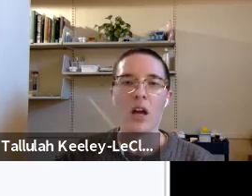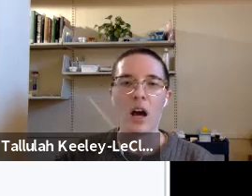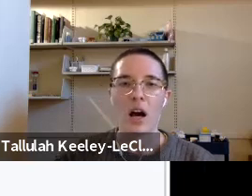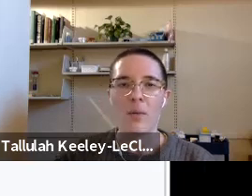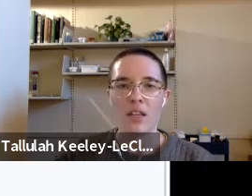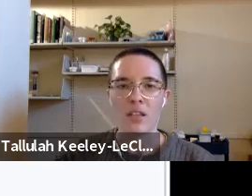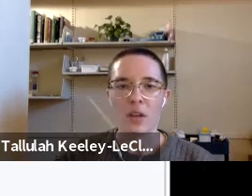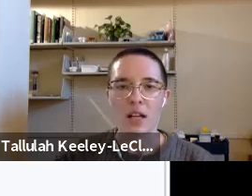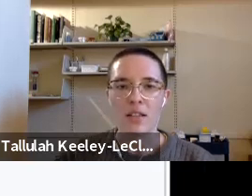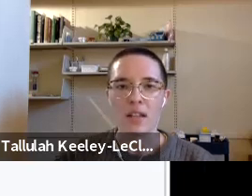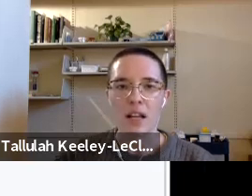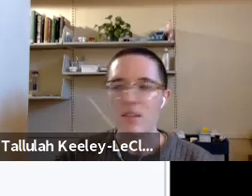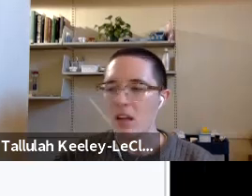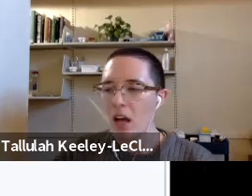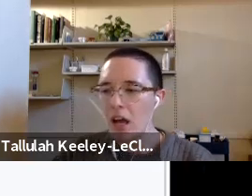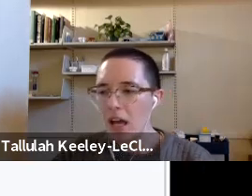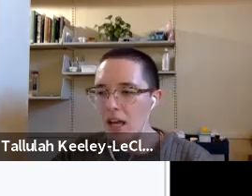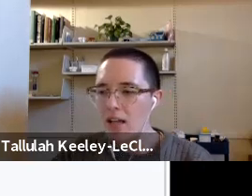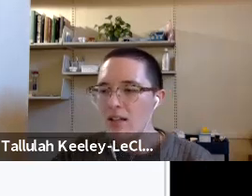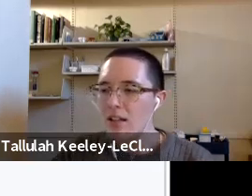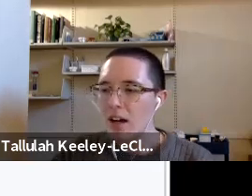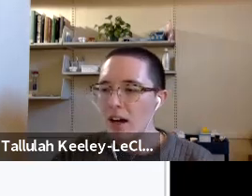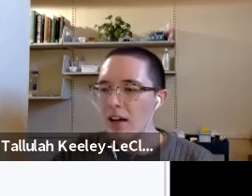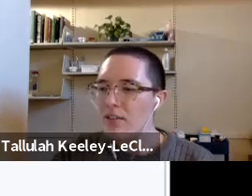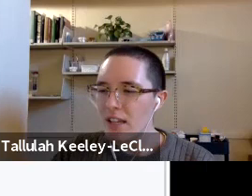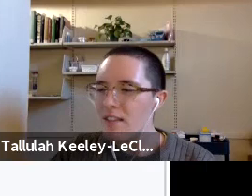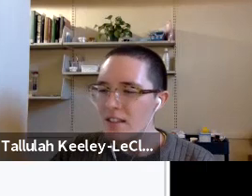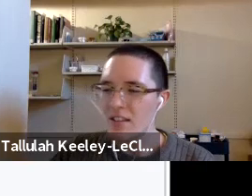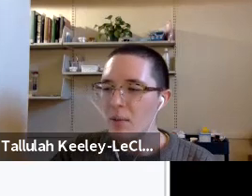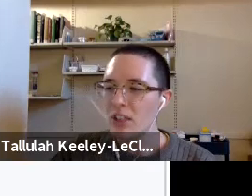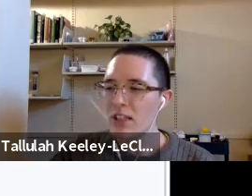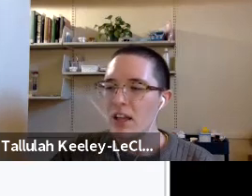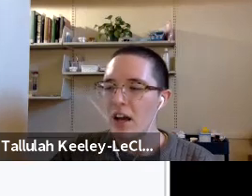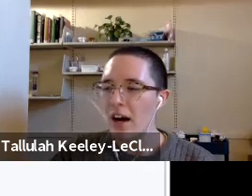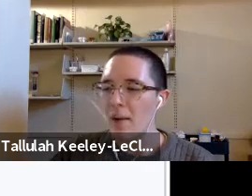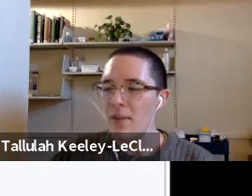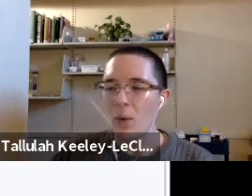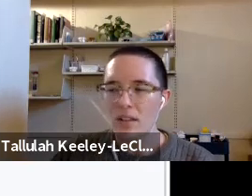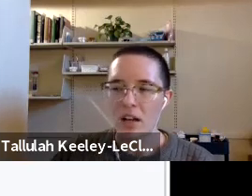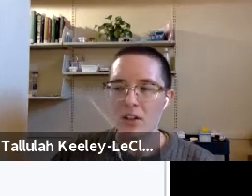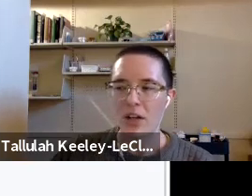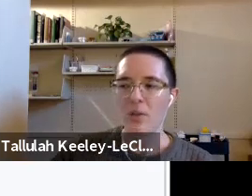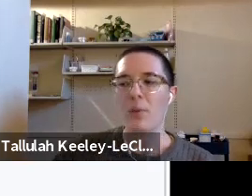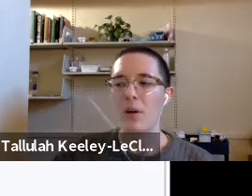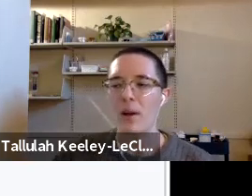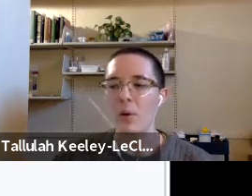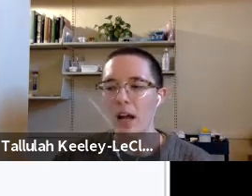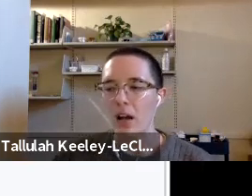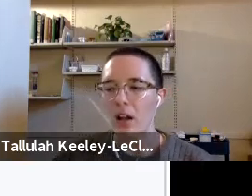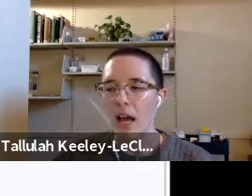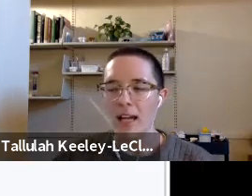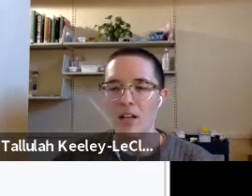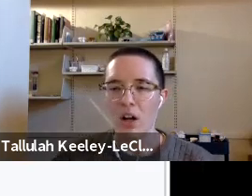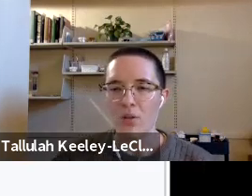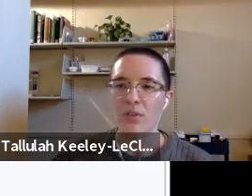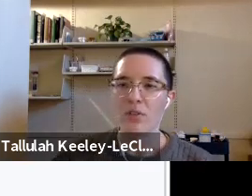school in the United States. And since its inception, there was an undergraduate program at